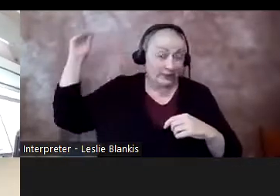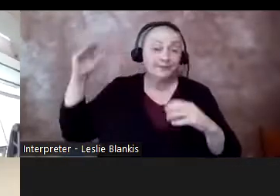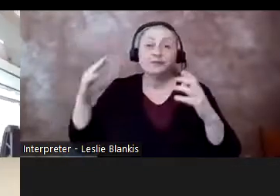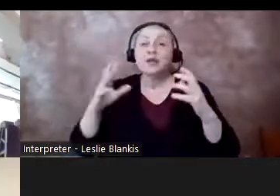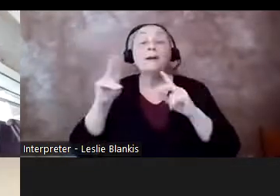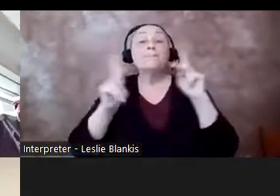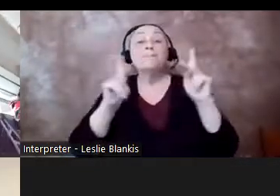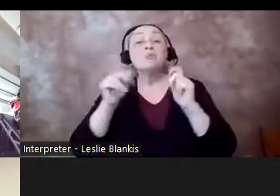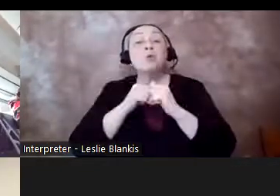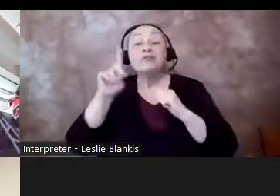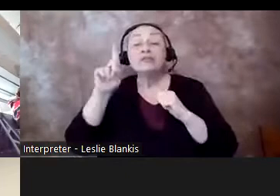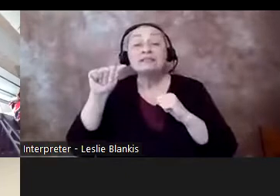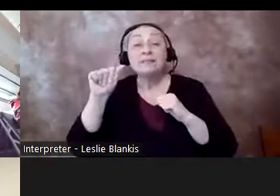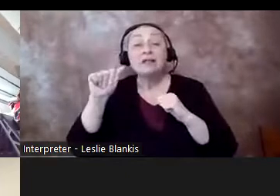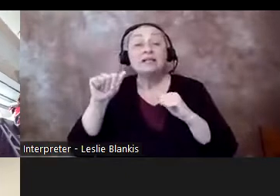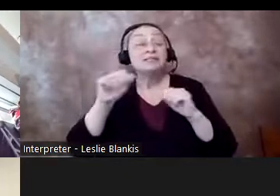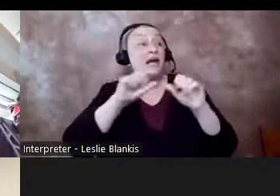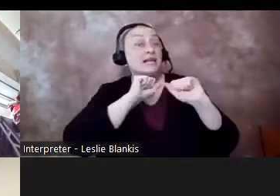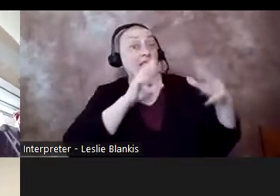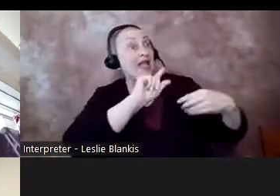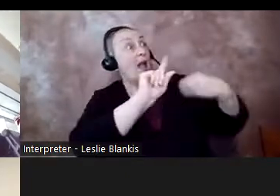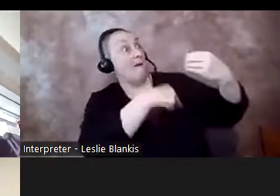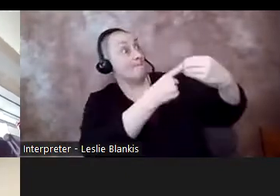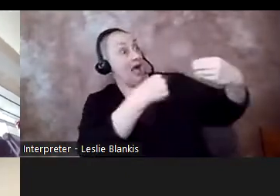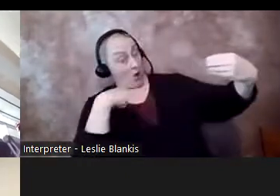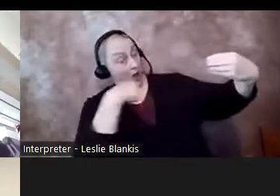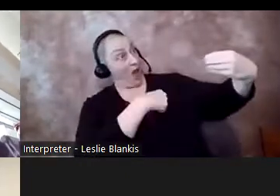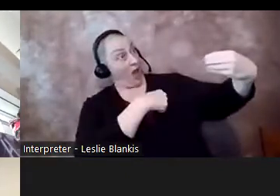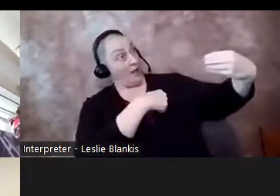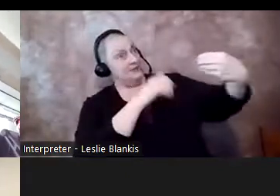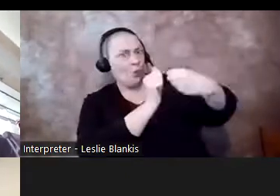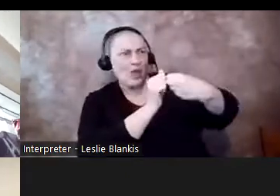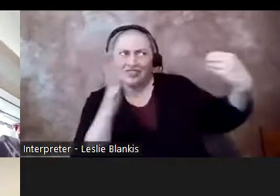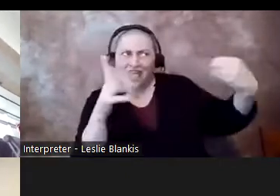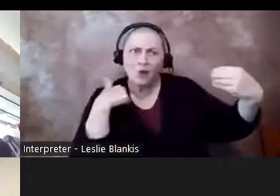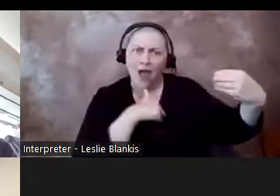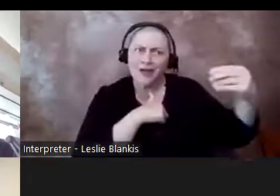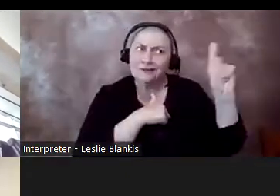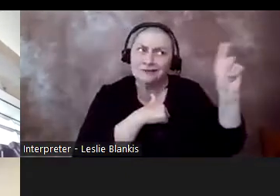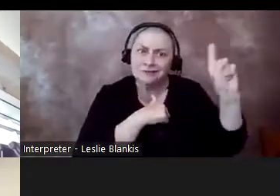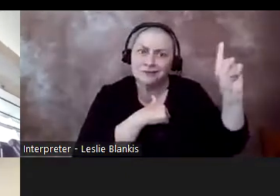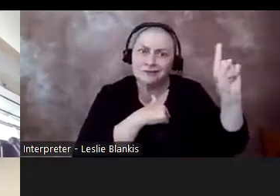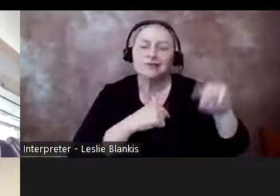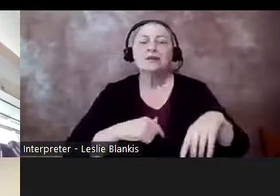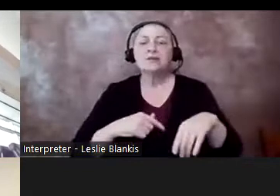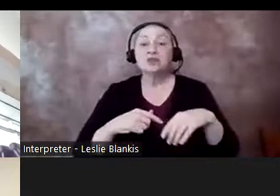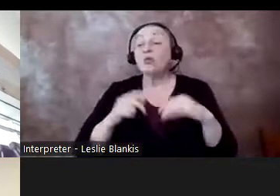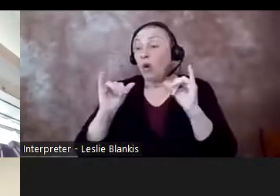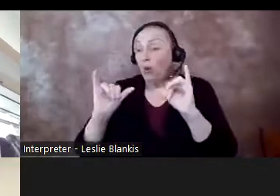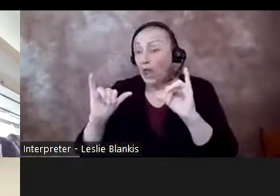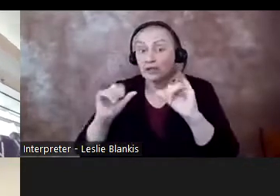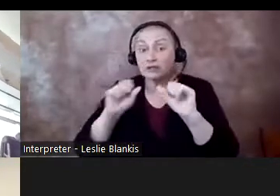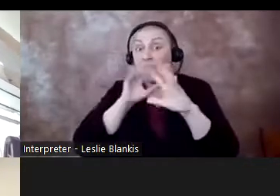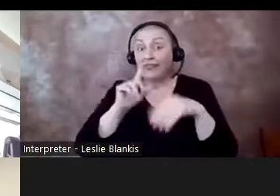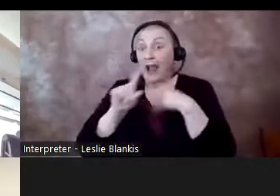disabilities is nothing about us without us. And that's a little broad. However, if we say, all right, nothing about you without you, this